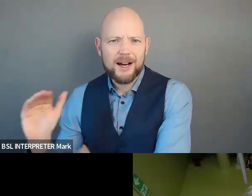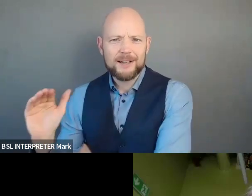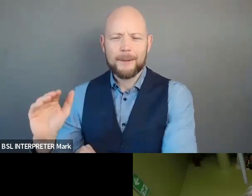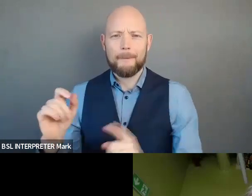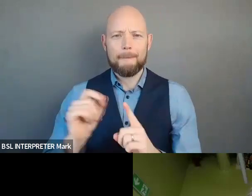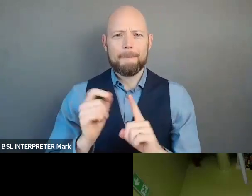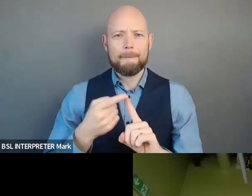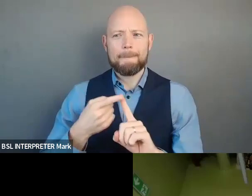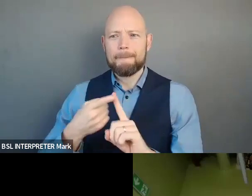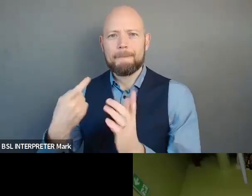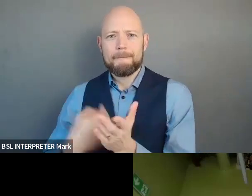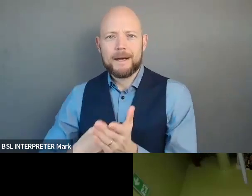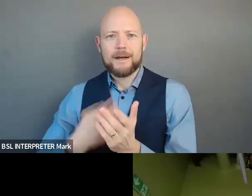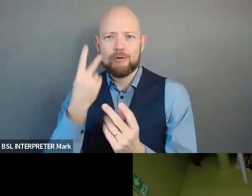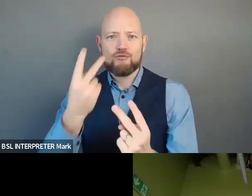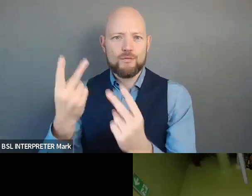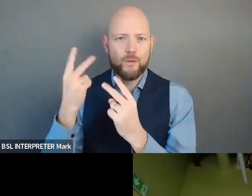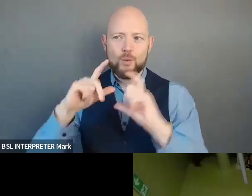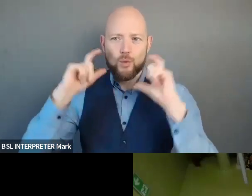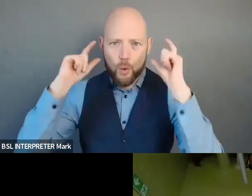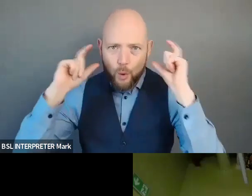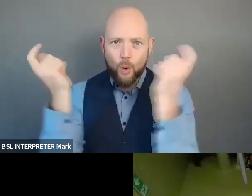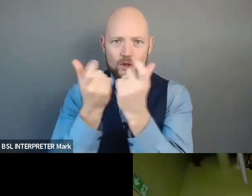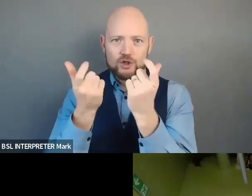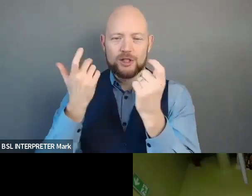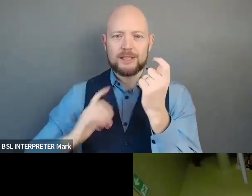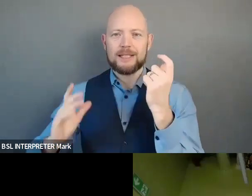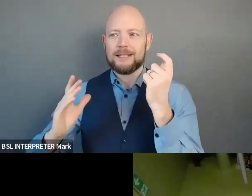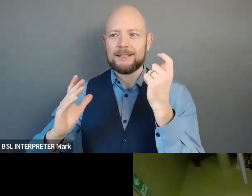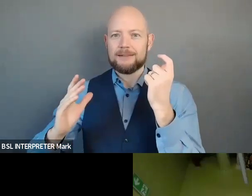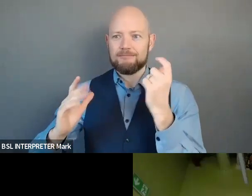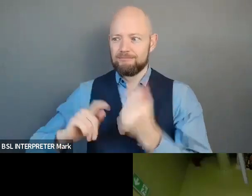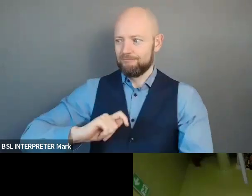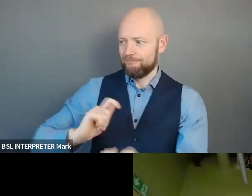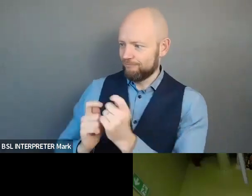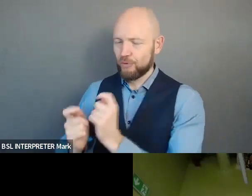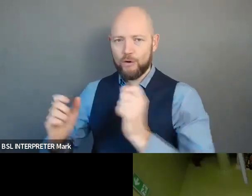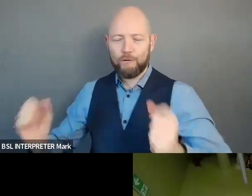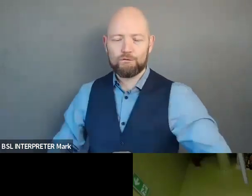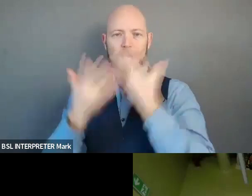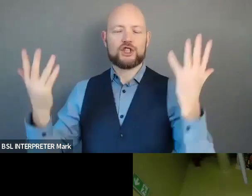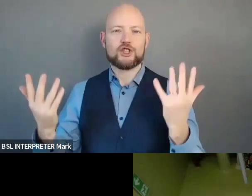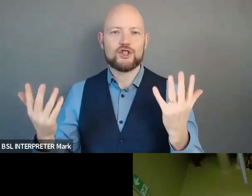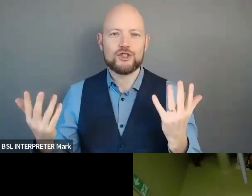review college needs to be refreshed from below, and that actually